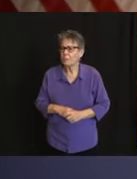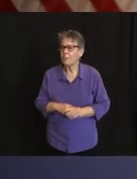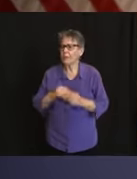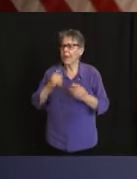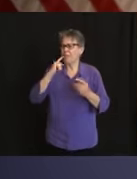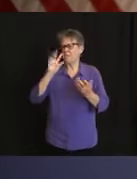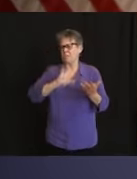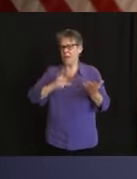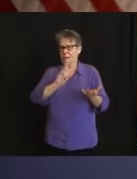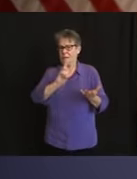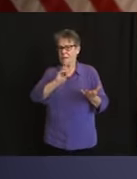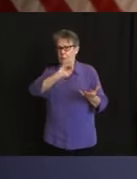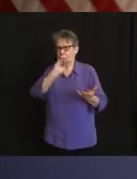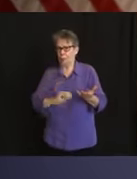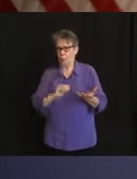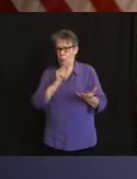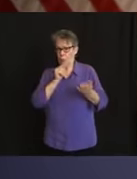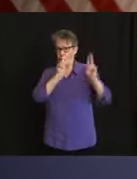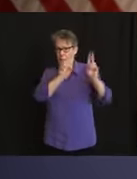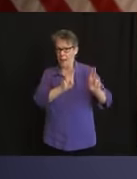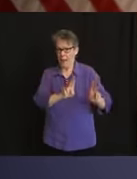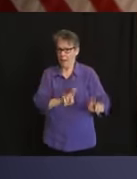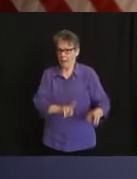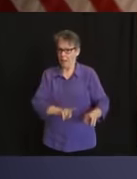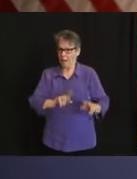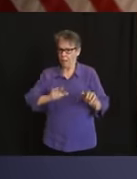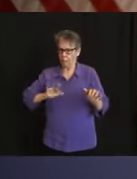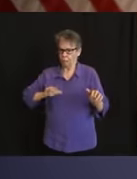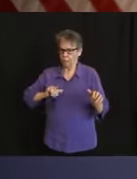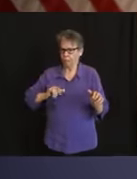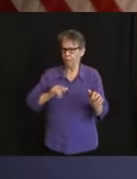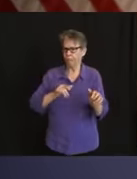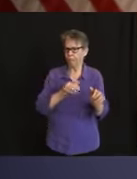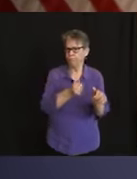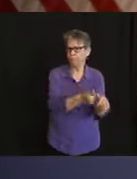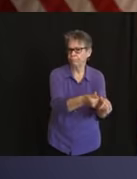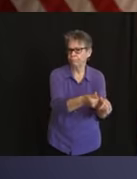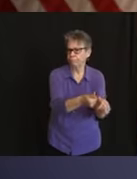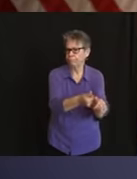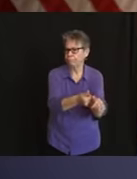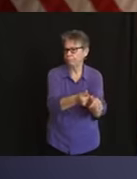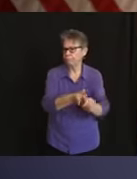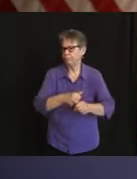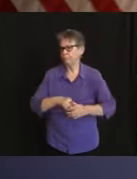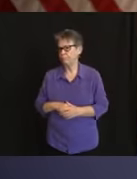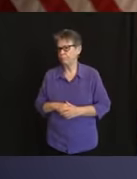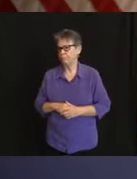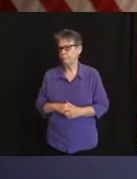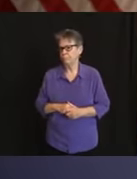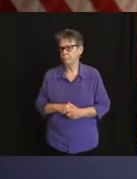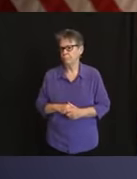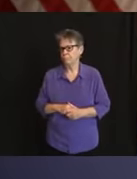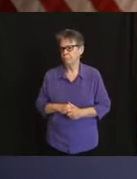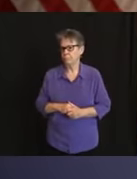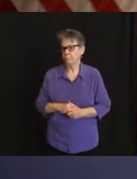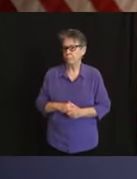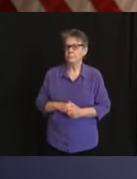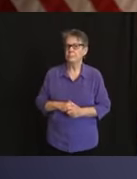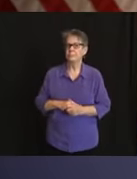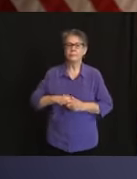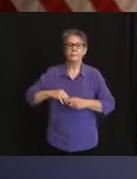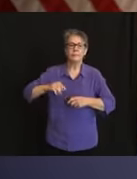Programmers, I believe that they have augmented their team, but I'll confirm that with you. Numbers waiting to be processed, I don't have that number, but that's